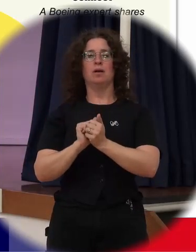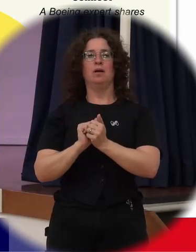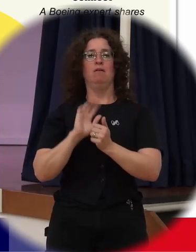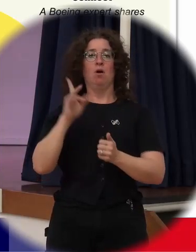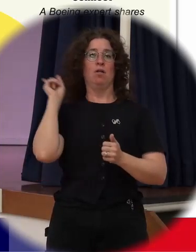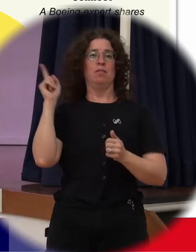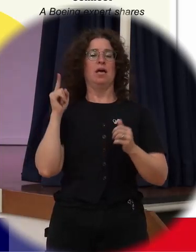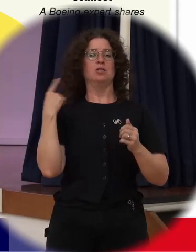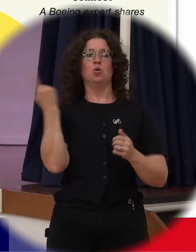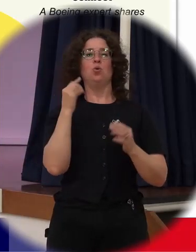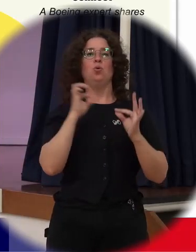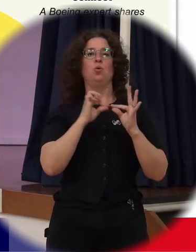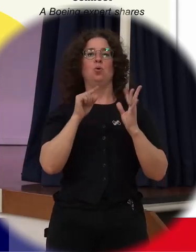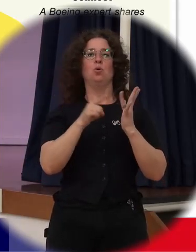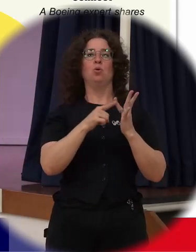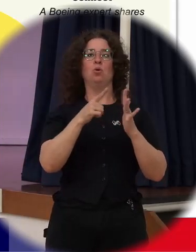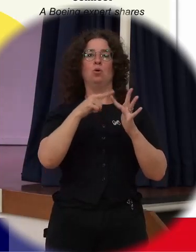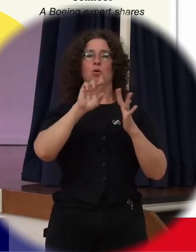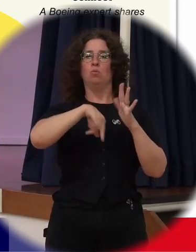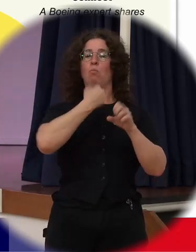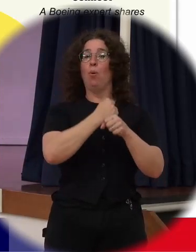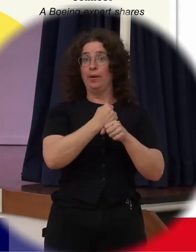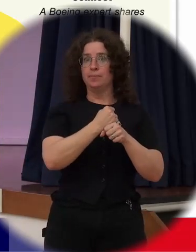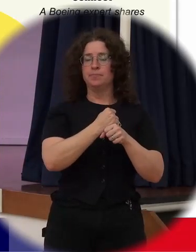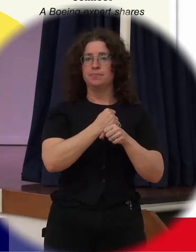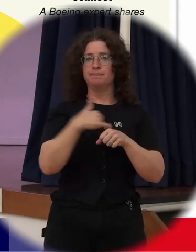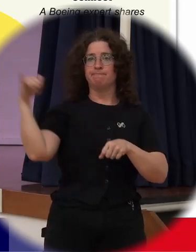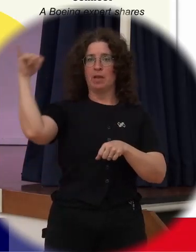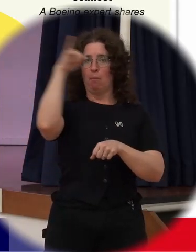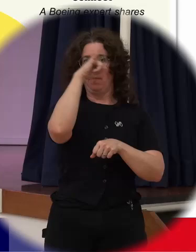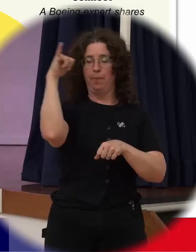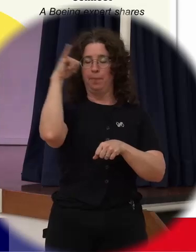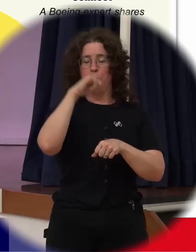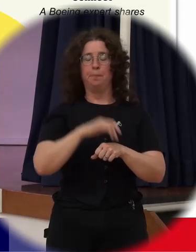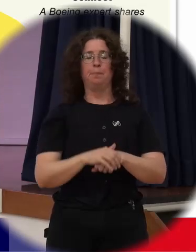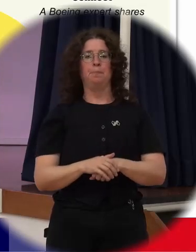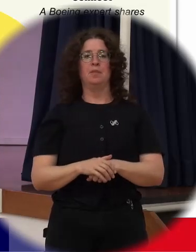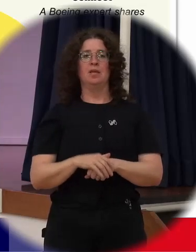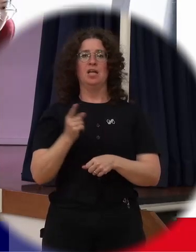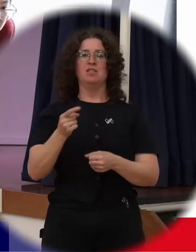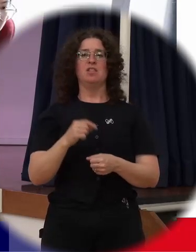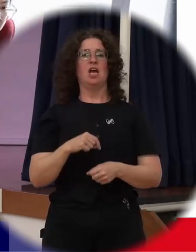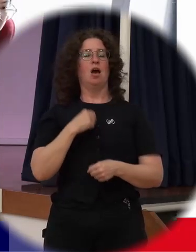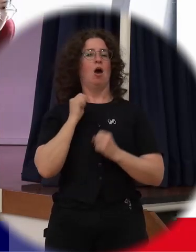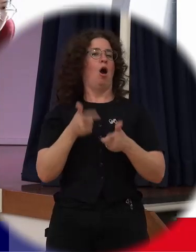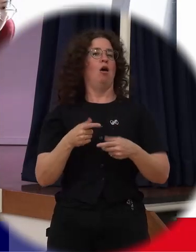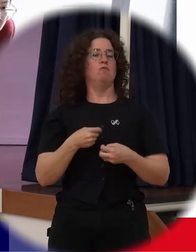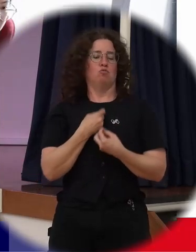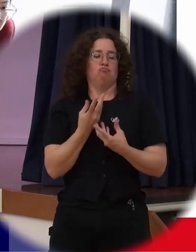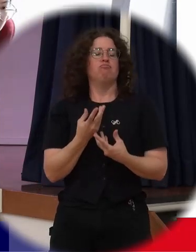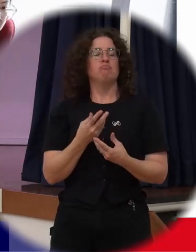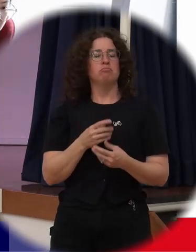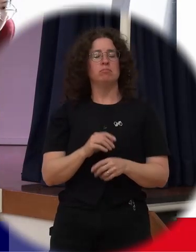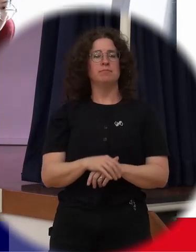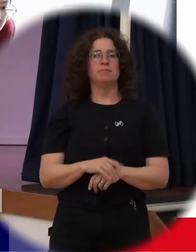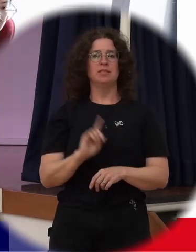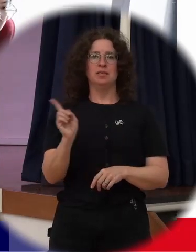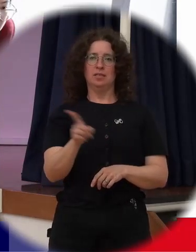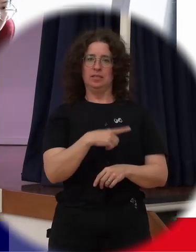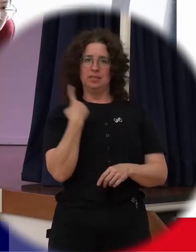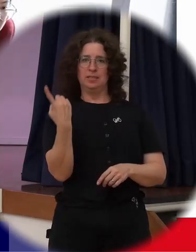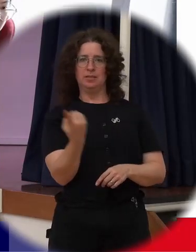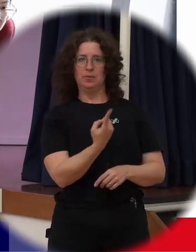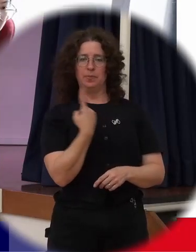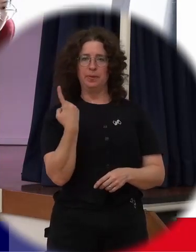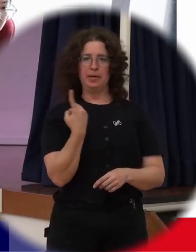partner, and they apply the concepts and they debrief every single time. We as university